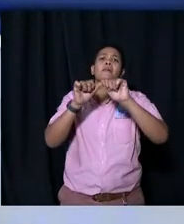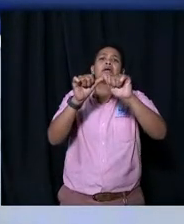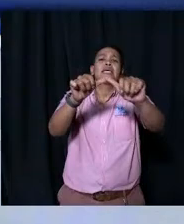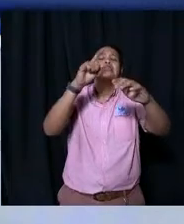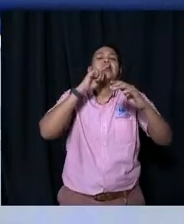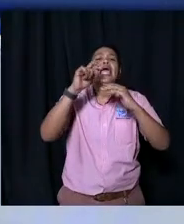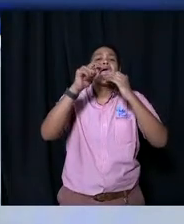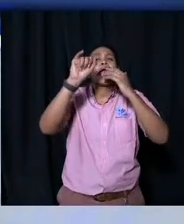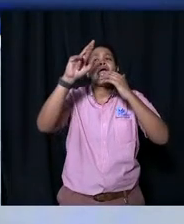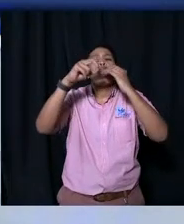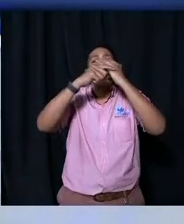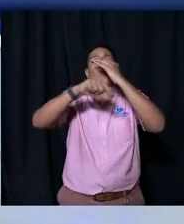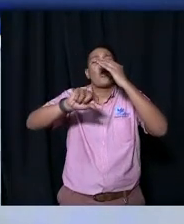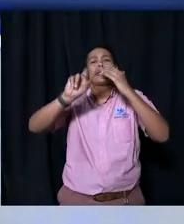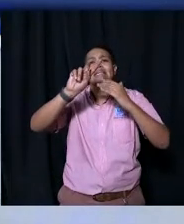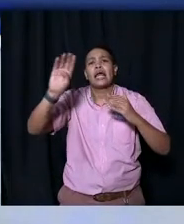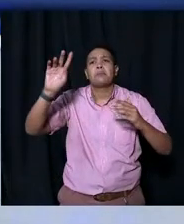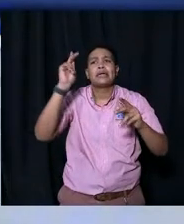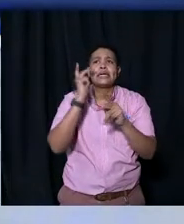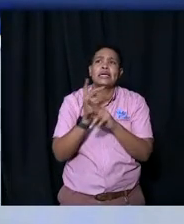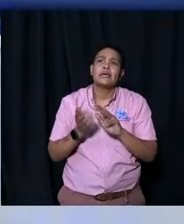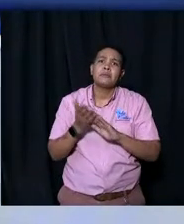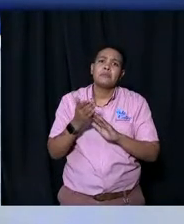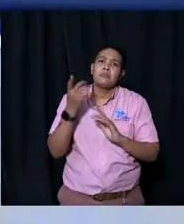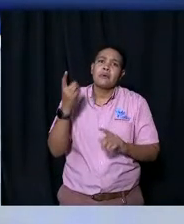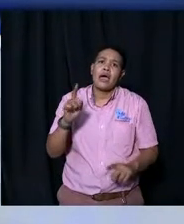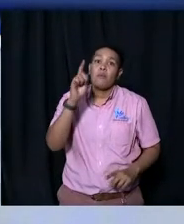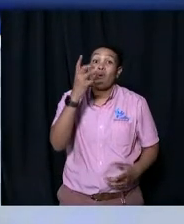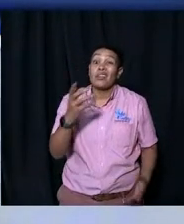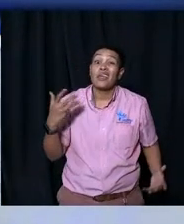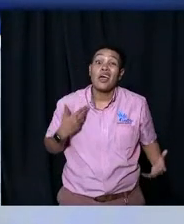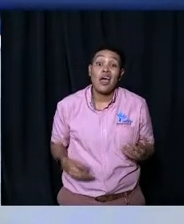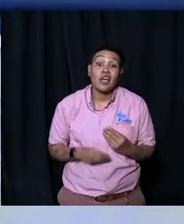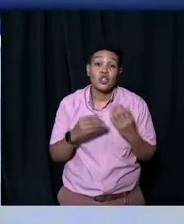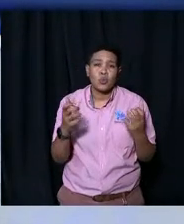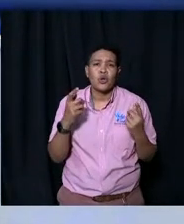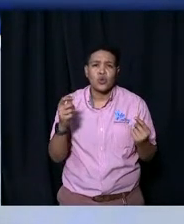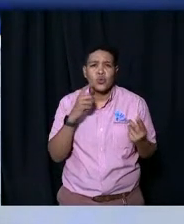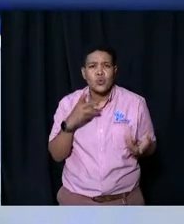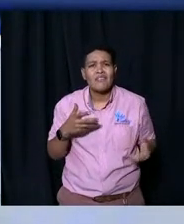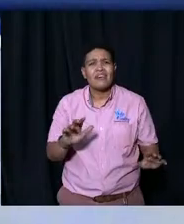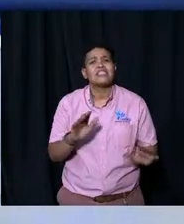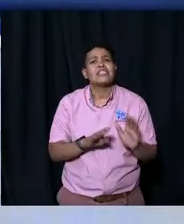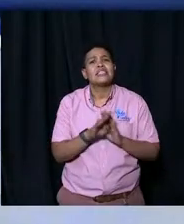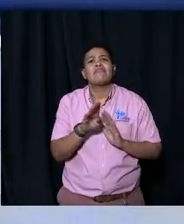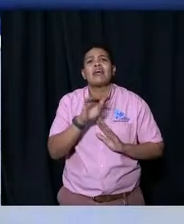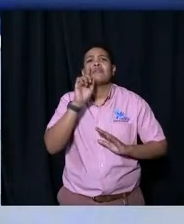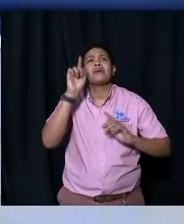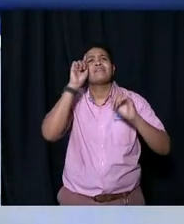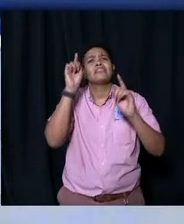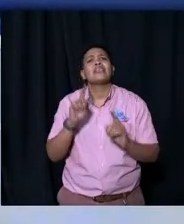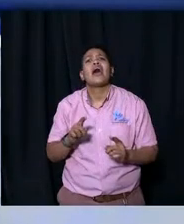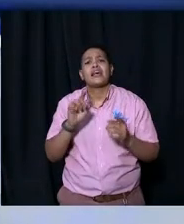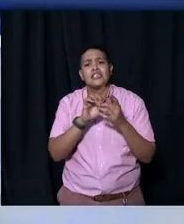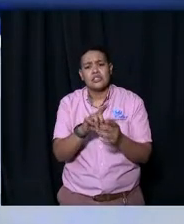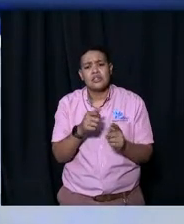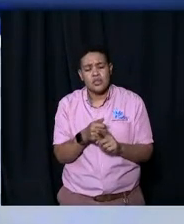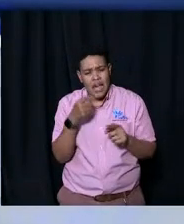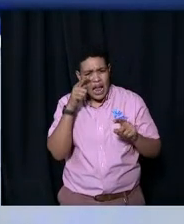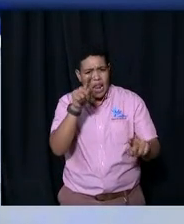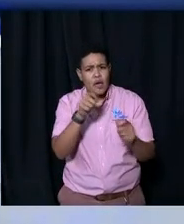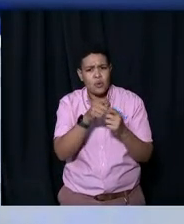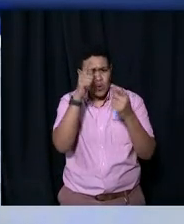Quality Database. And one of the things we also wanted to do is to facilitate the development of targets and indicators in alignment with the